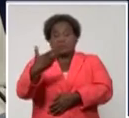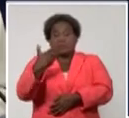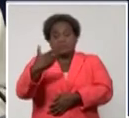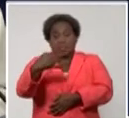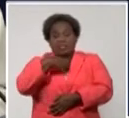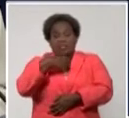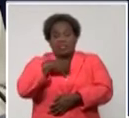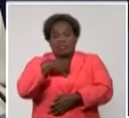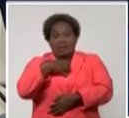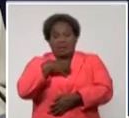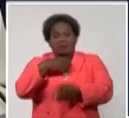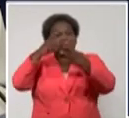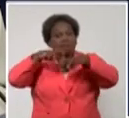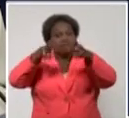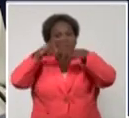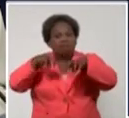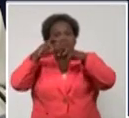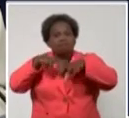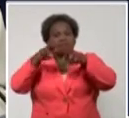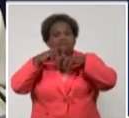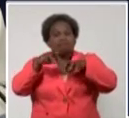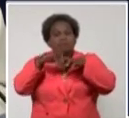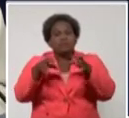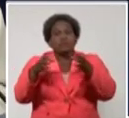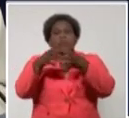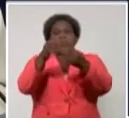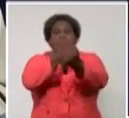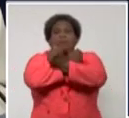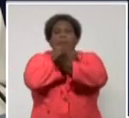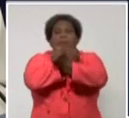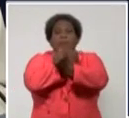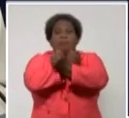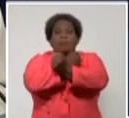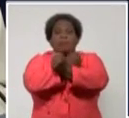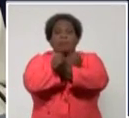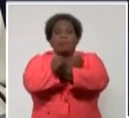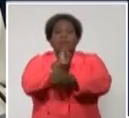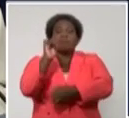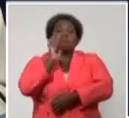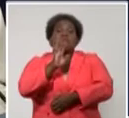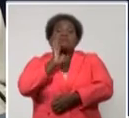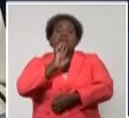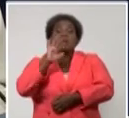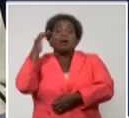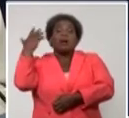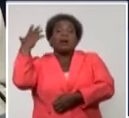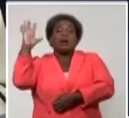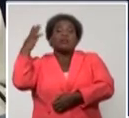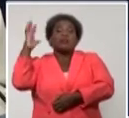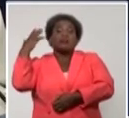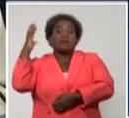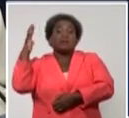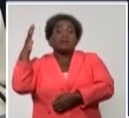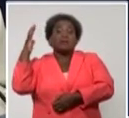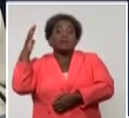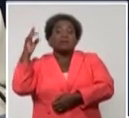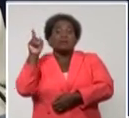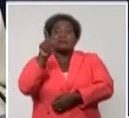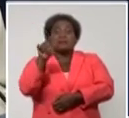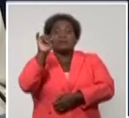the municipality of Regla. No children tested positive for COVID-19 yesterday, for a continued total